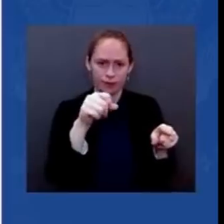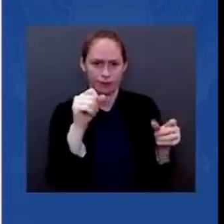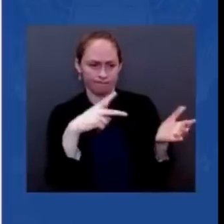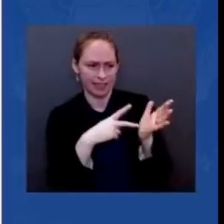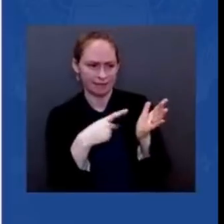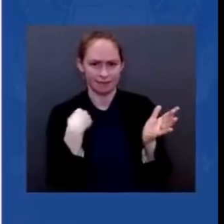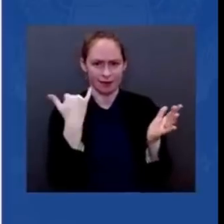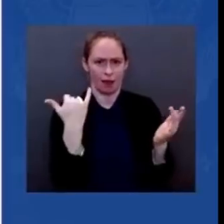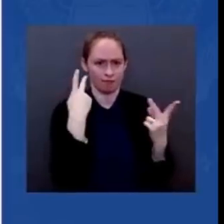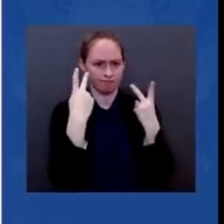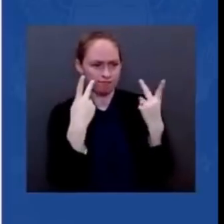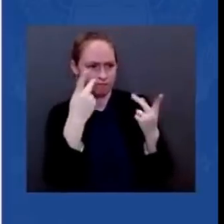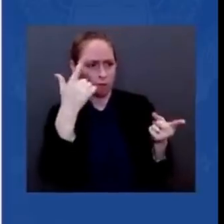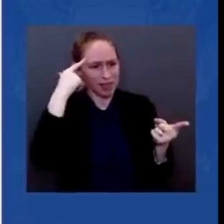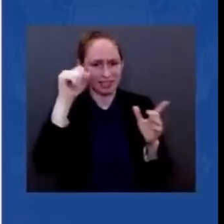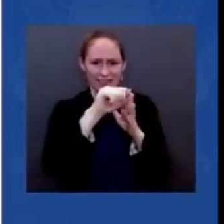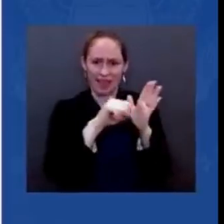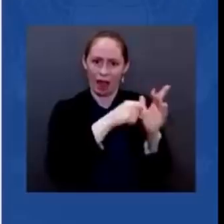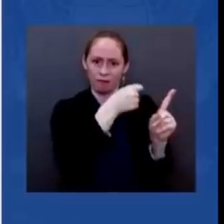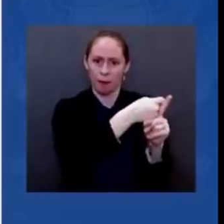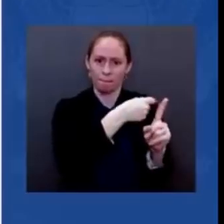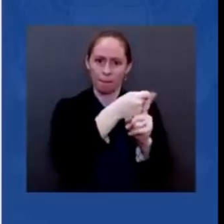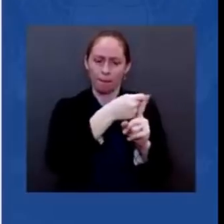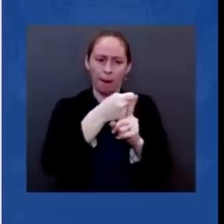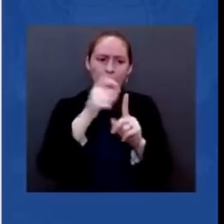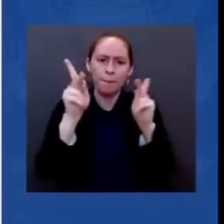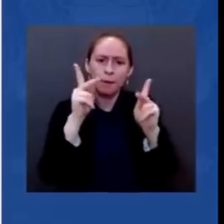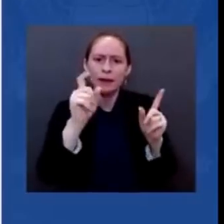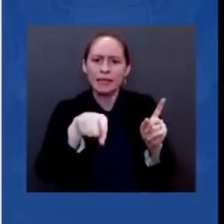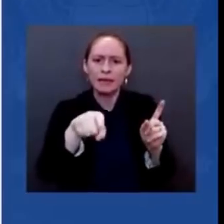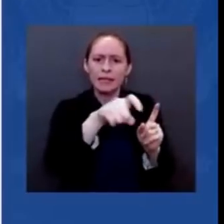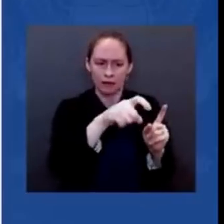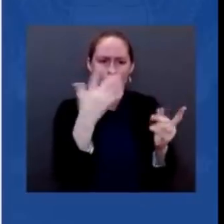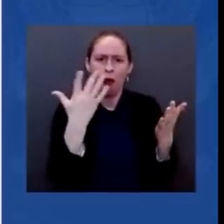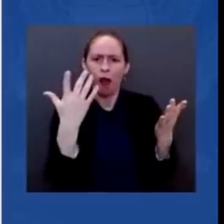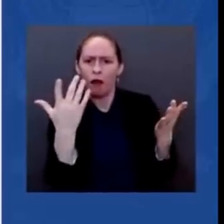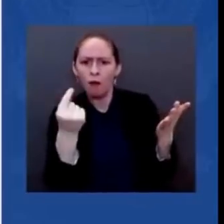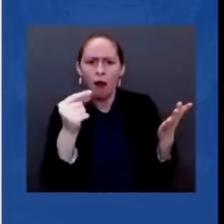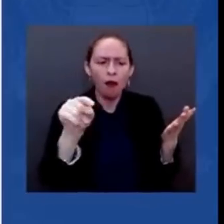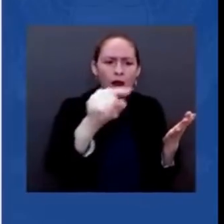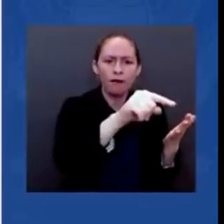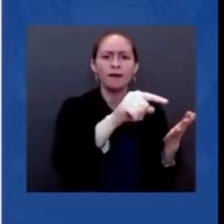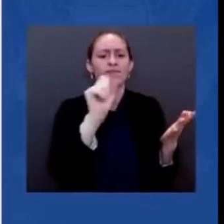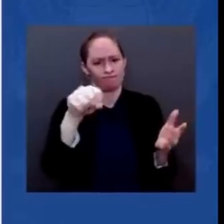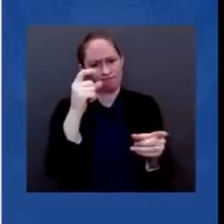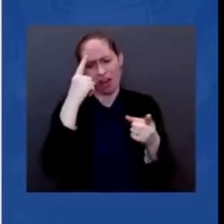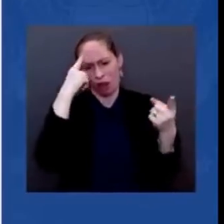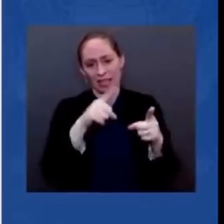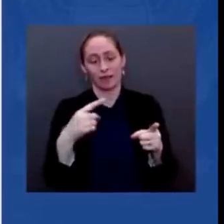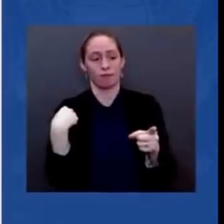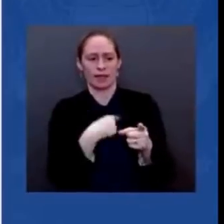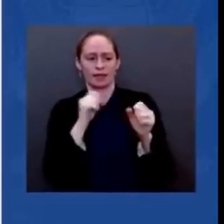preventing the need for help. Look, Gov, thank you for what you're doing. Thank you for the National